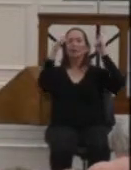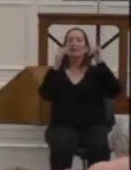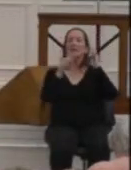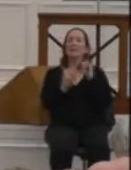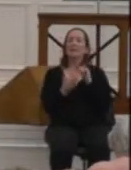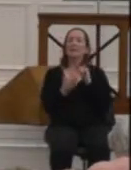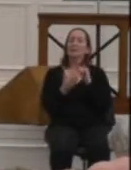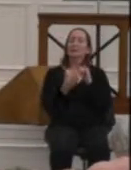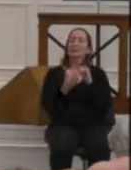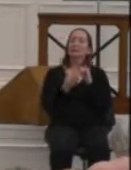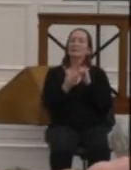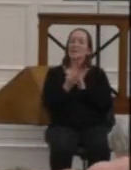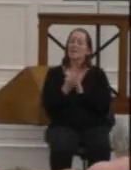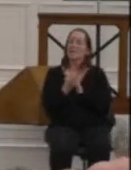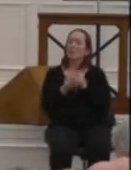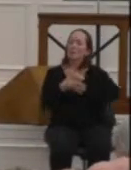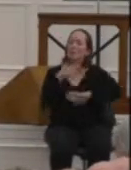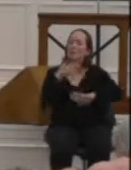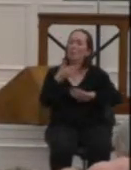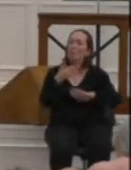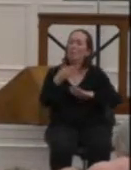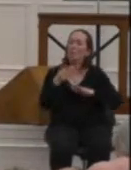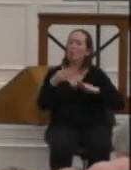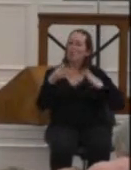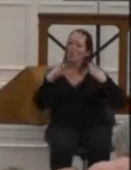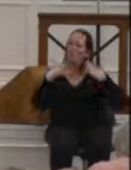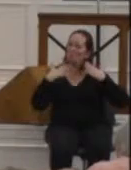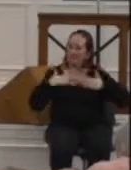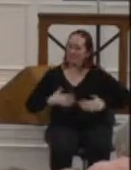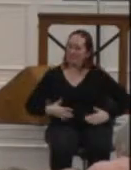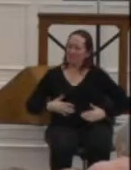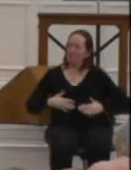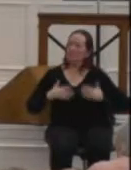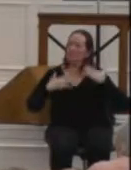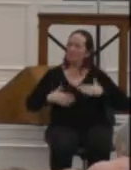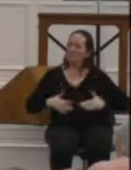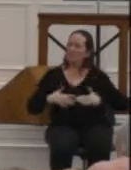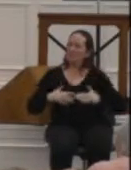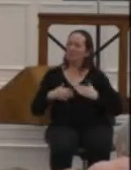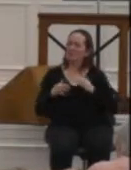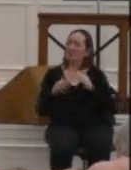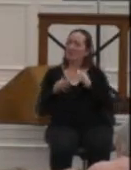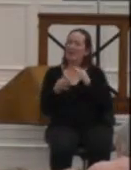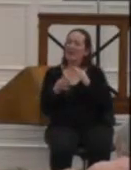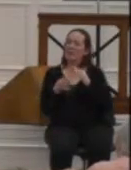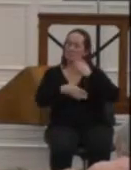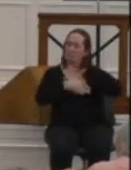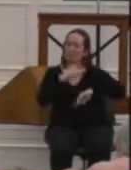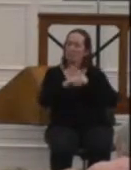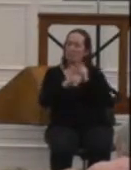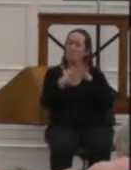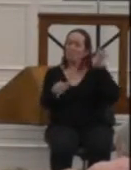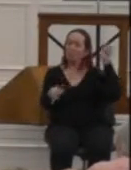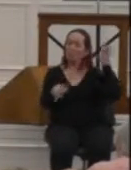is spirit. Do not be amazed that I said to you, 'You must be born again.' The wind blows where it wishes, and